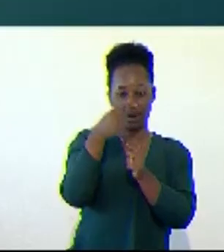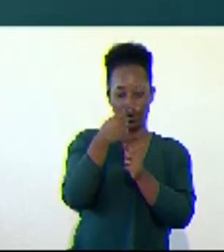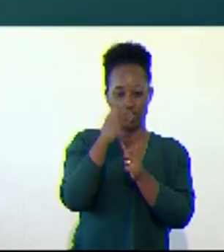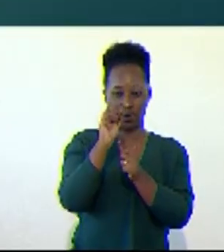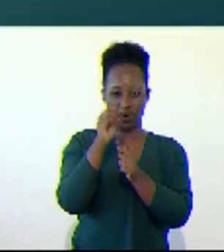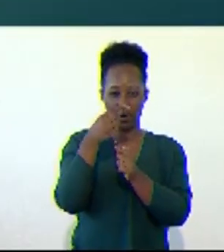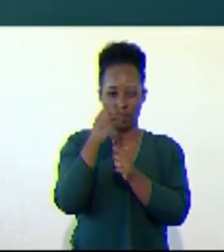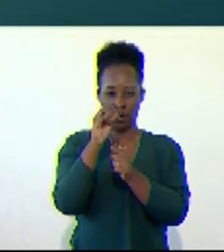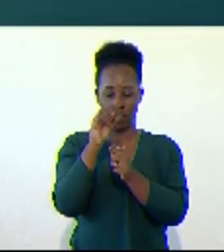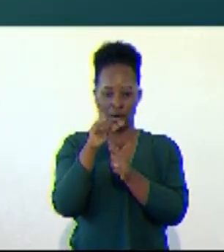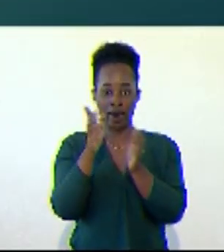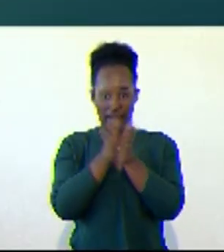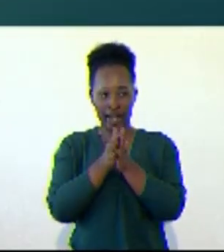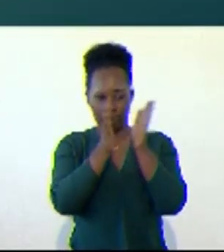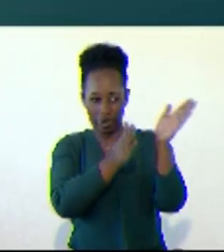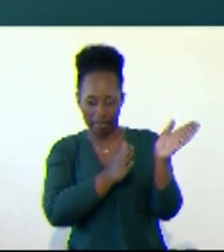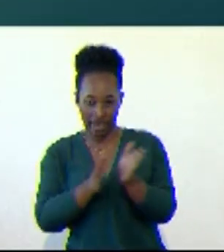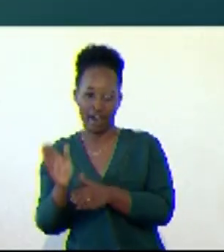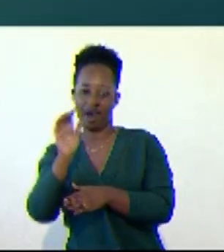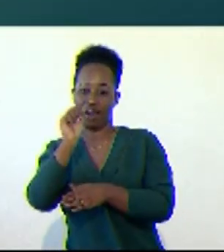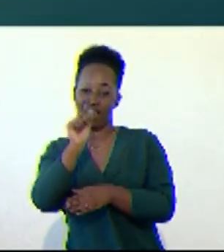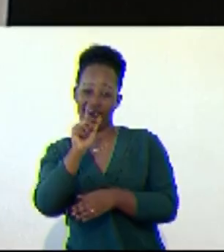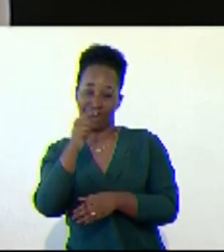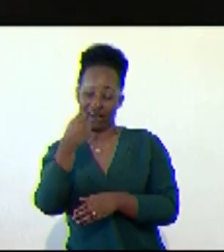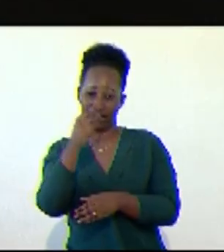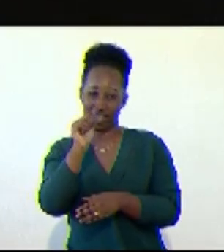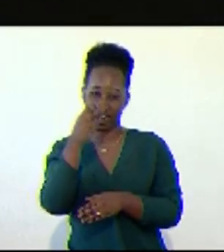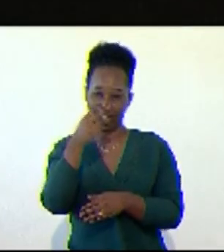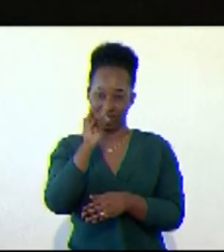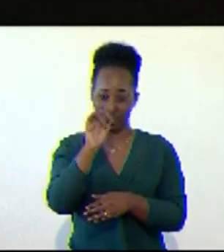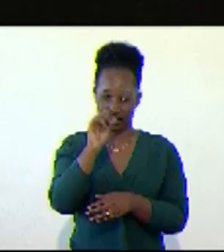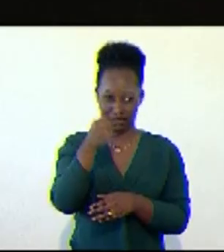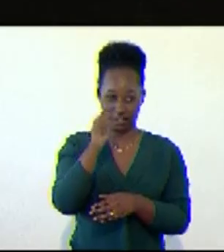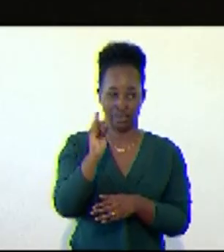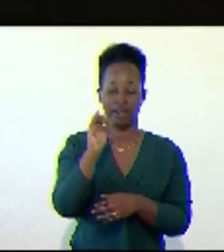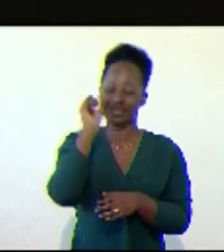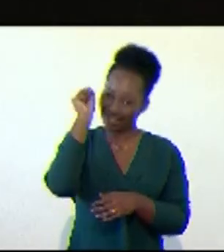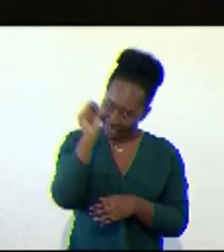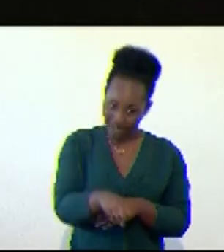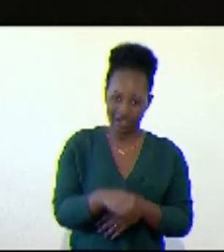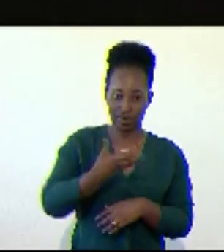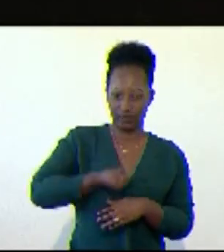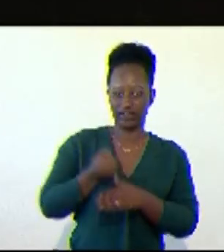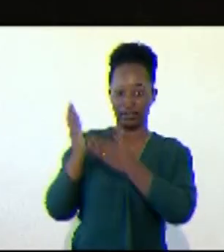aldehyde? Yes, there is. So we have CH,